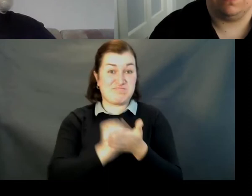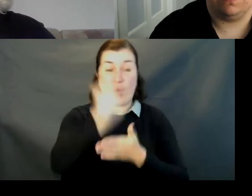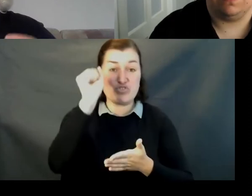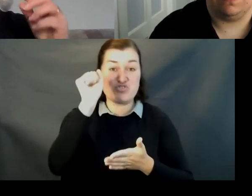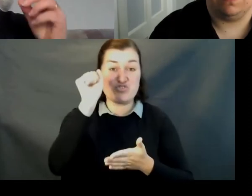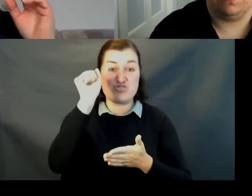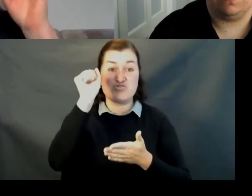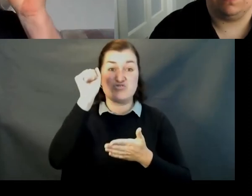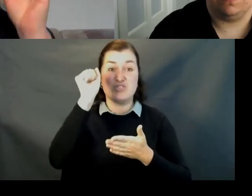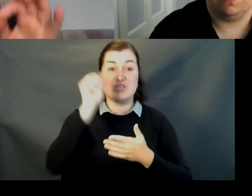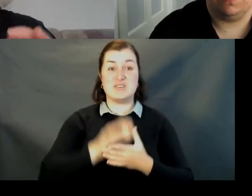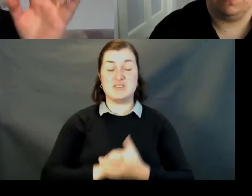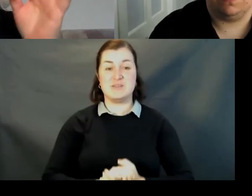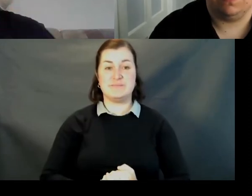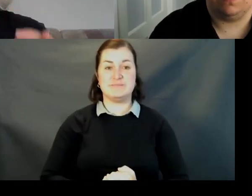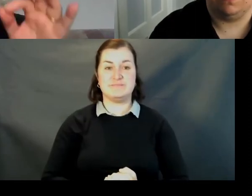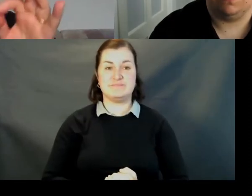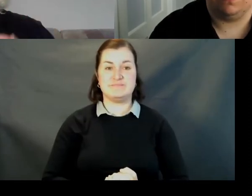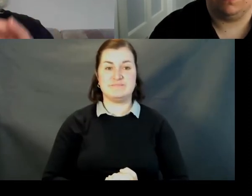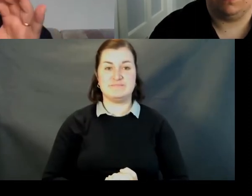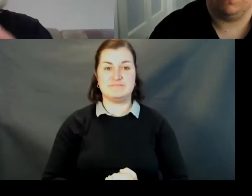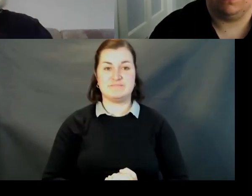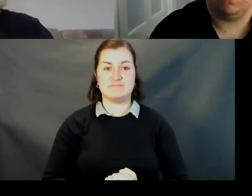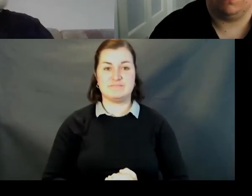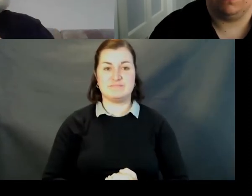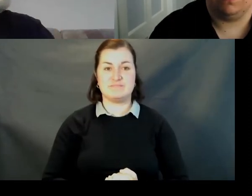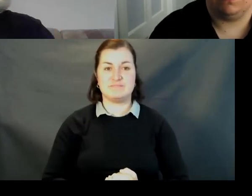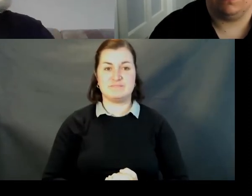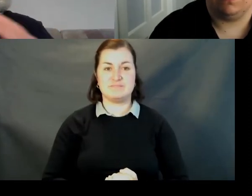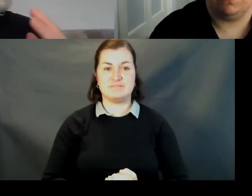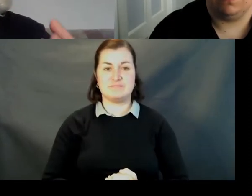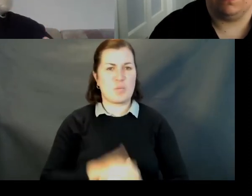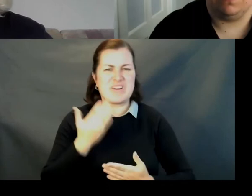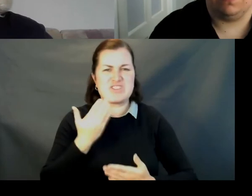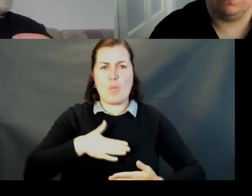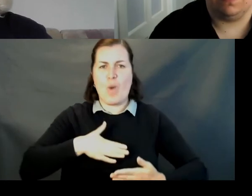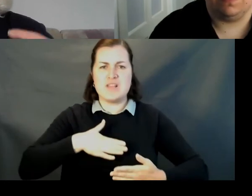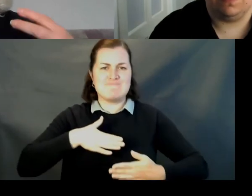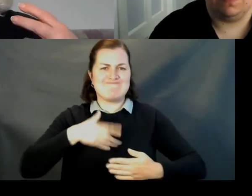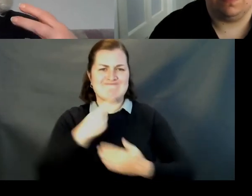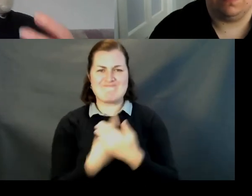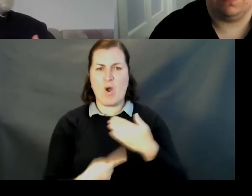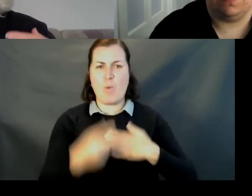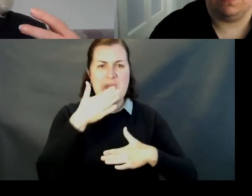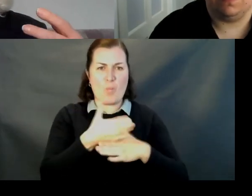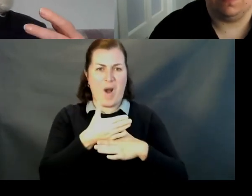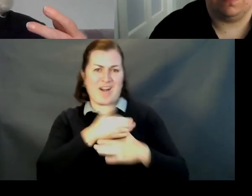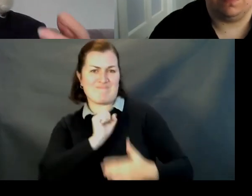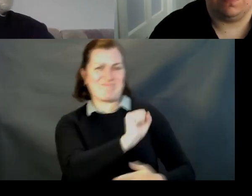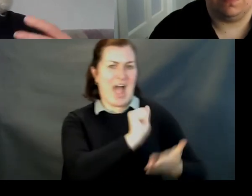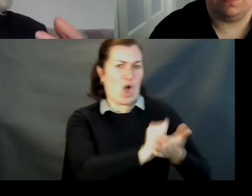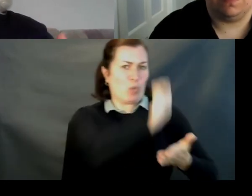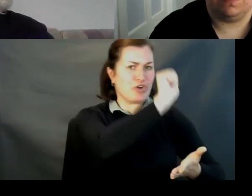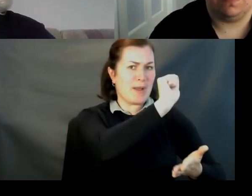diversity of describers who will only be able to be pigeonholed. We want them to be able to describe everything and bring knowledge